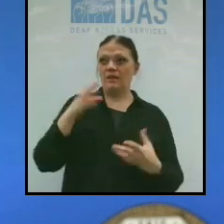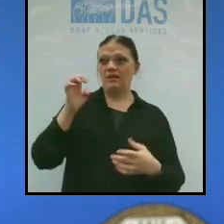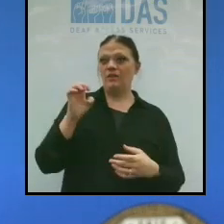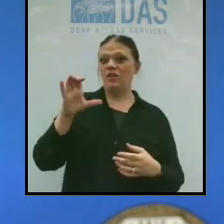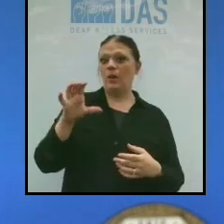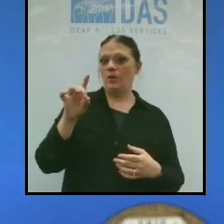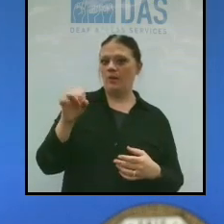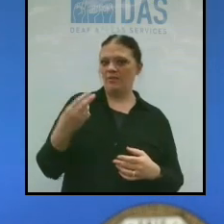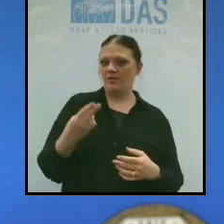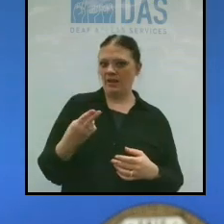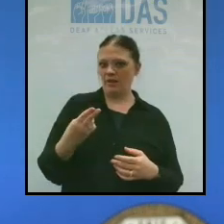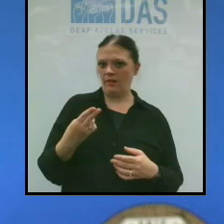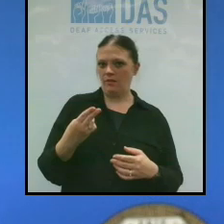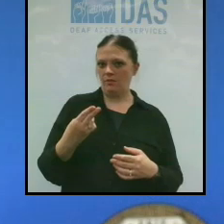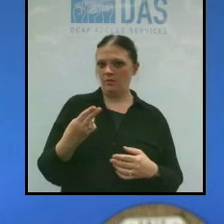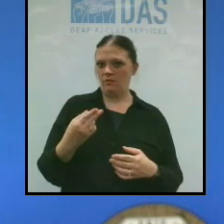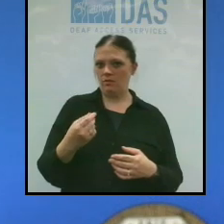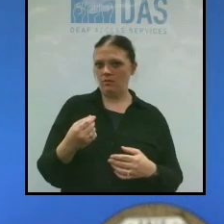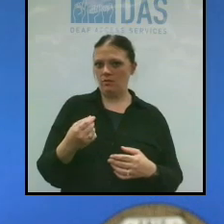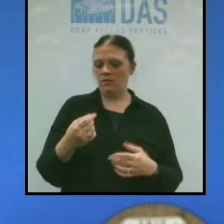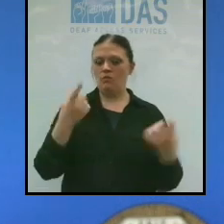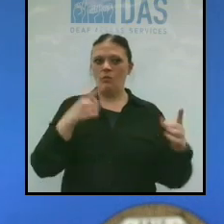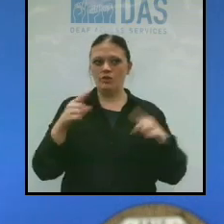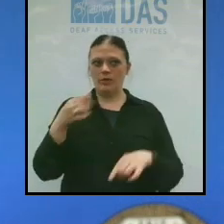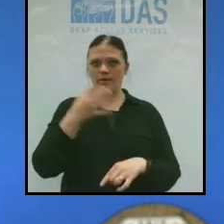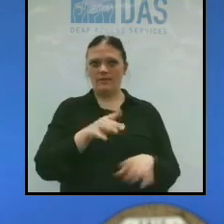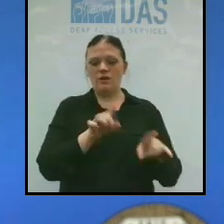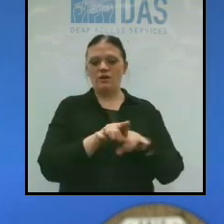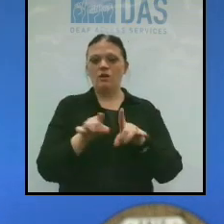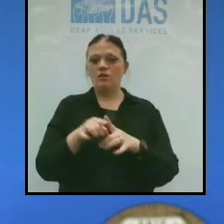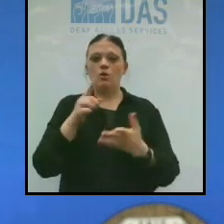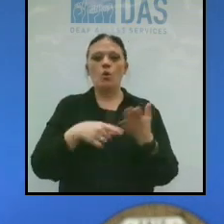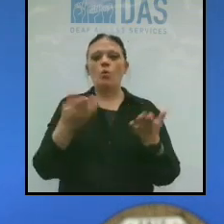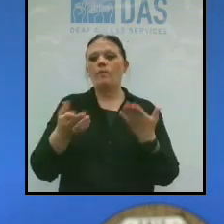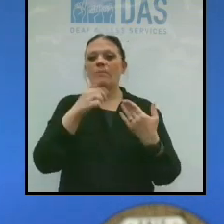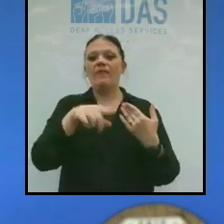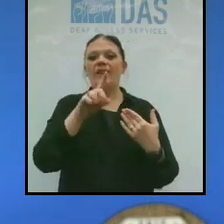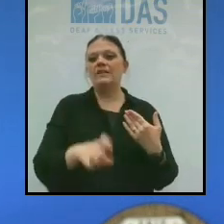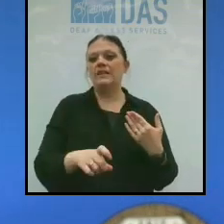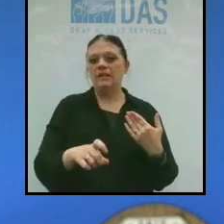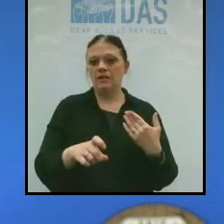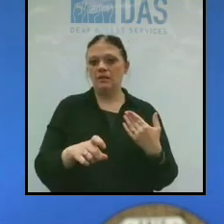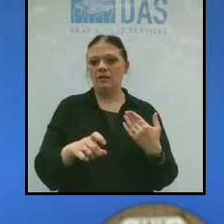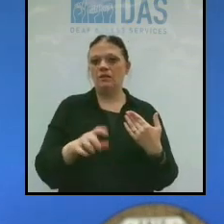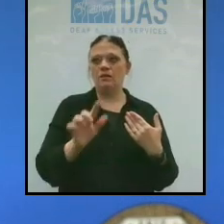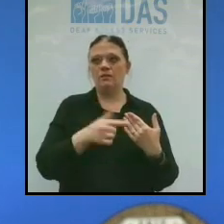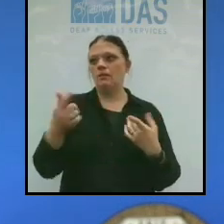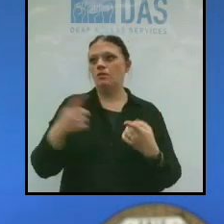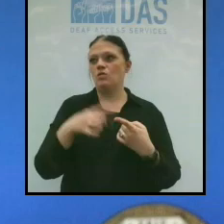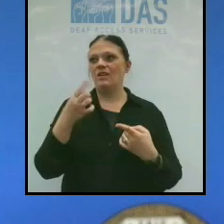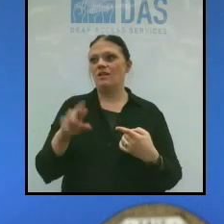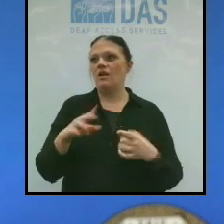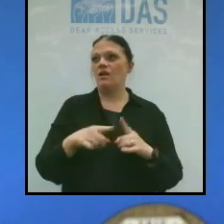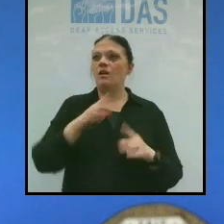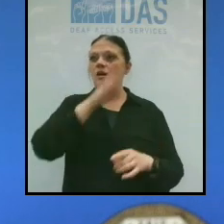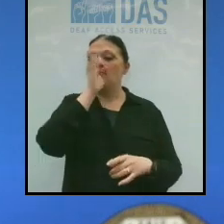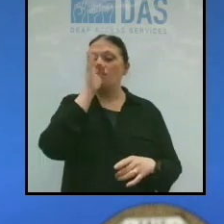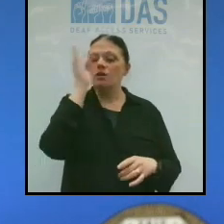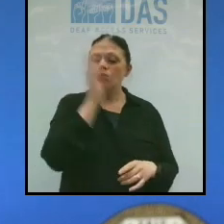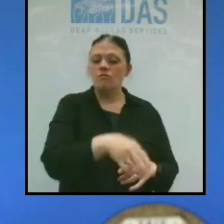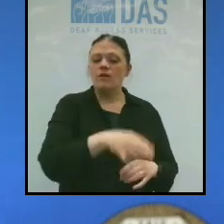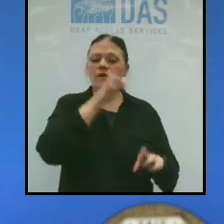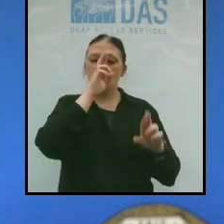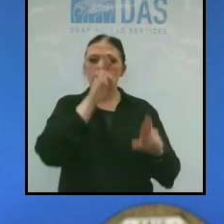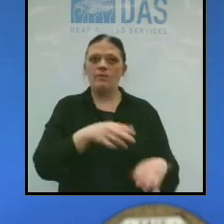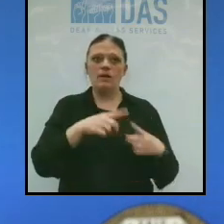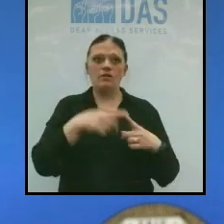Health on what is going on there, as well as what they may need. I'll turn it more over to the doctor, but the direct response